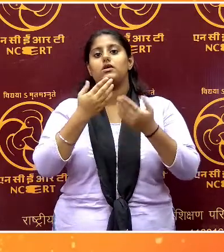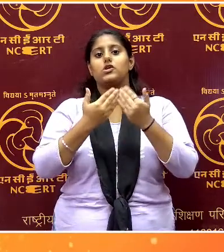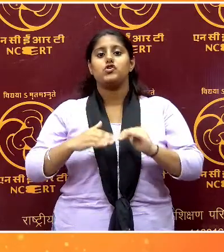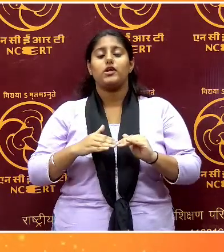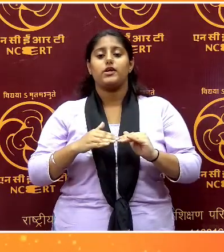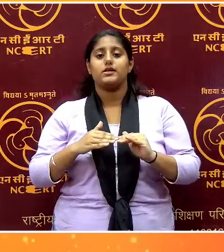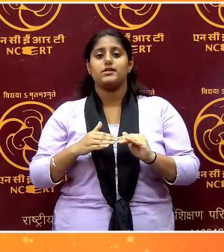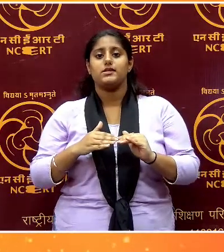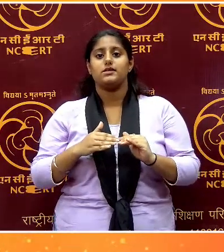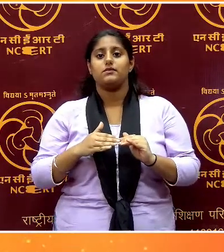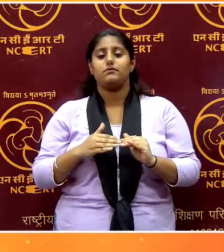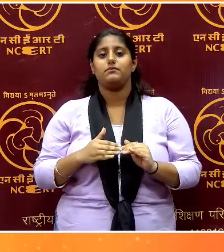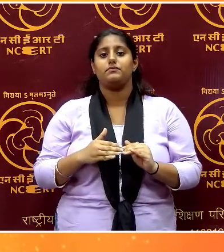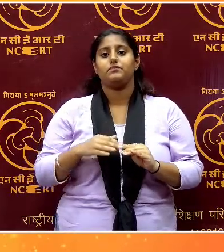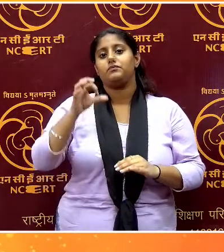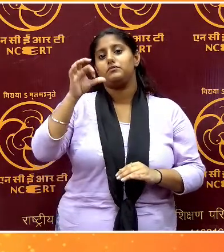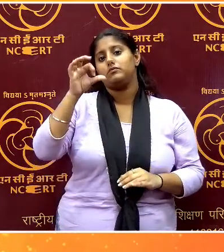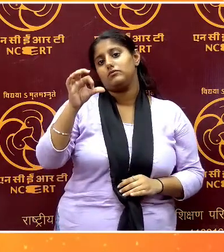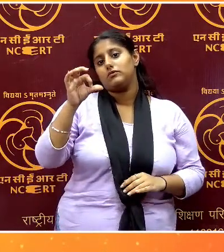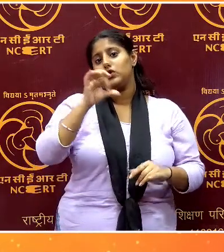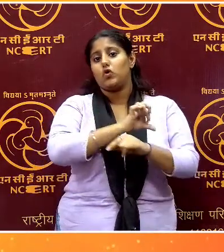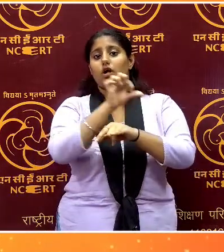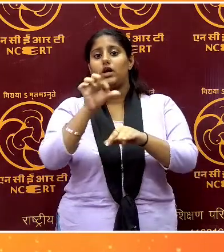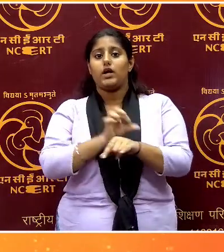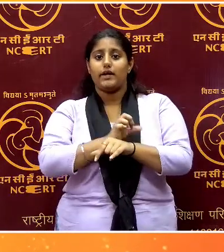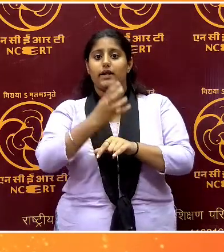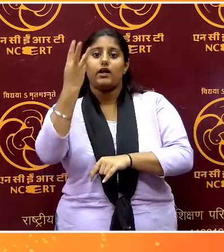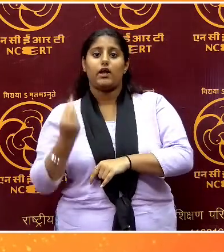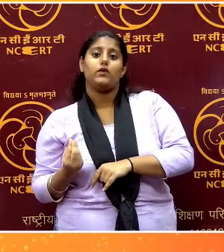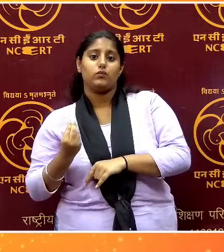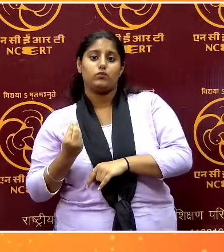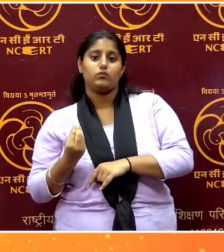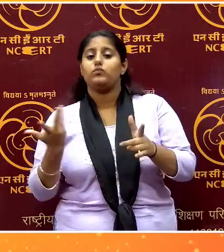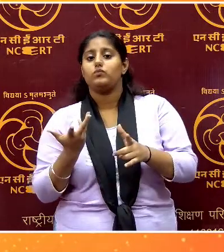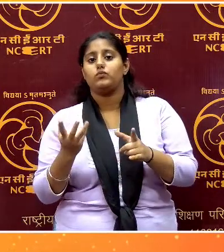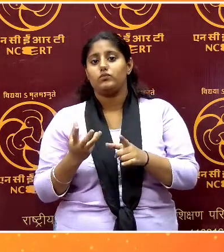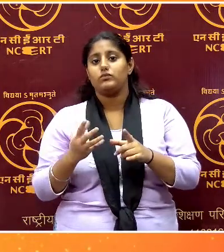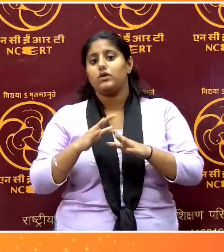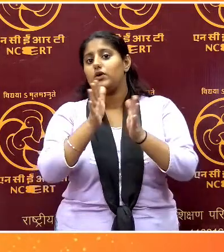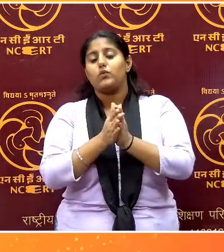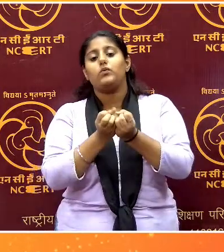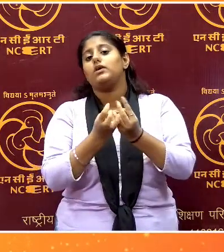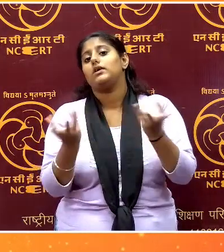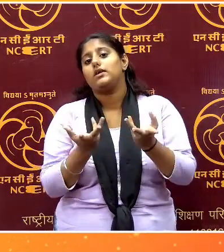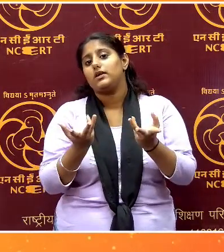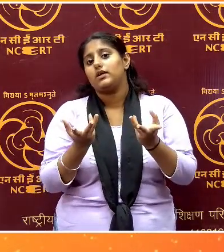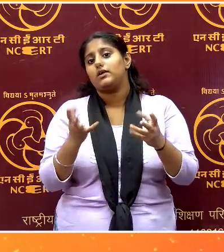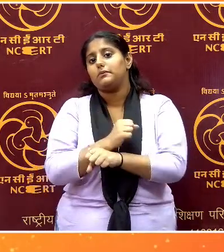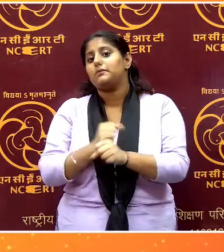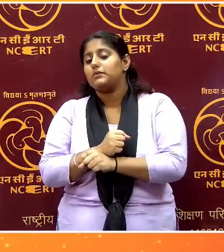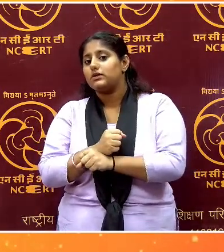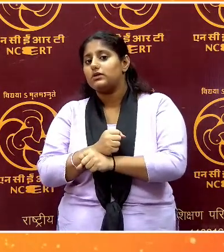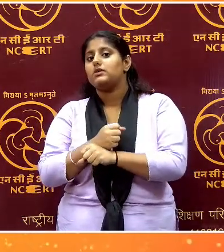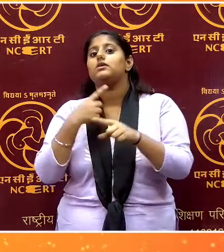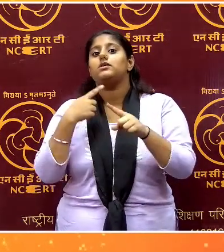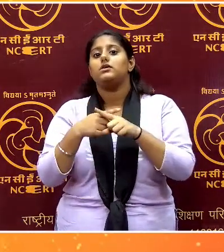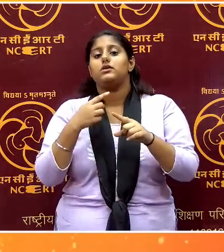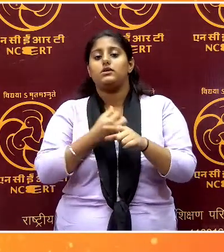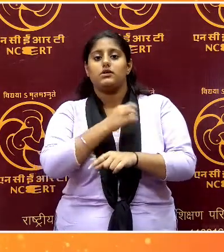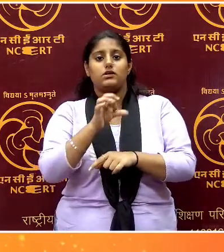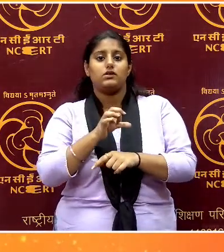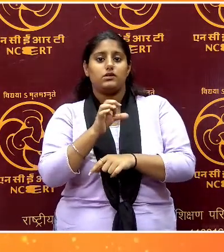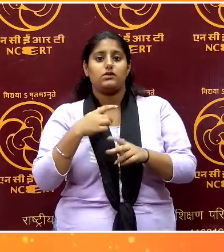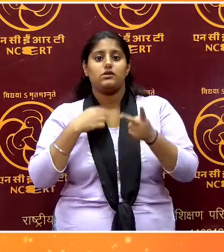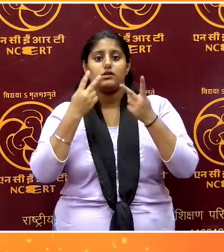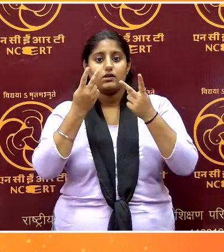slept at least 9 hours at night? How many children were there who slept at least 9 hours at night?